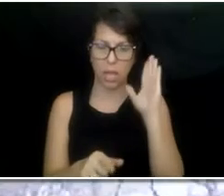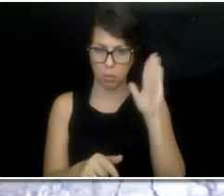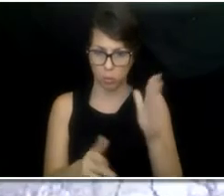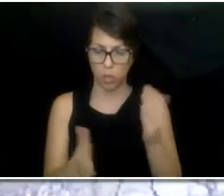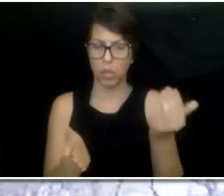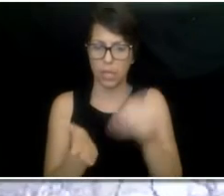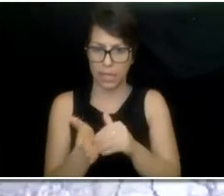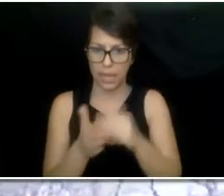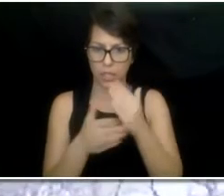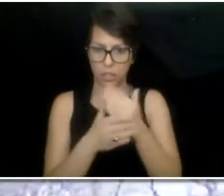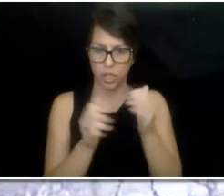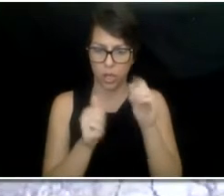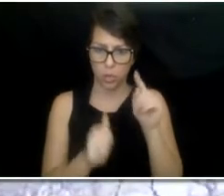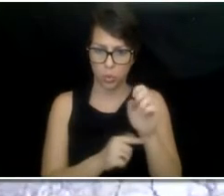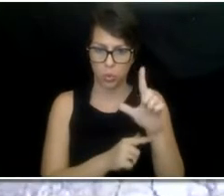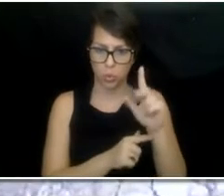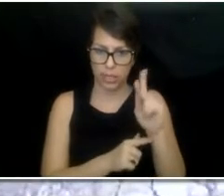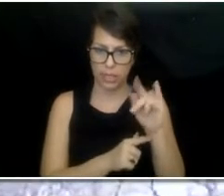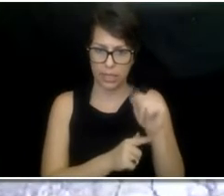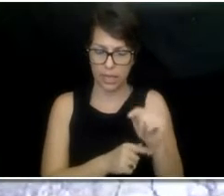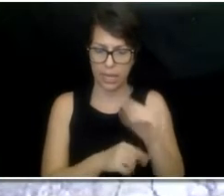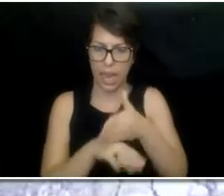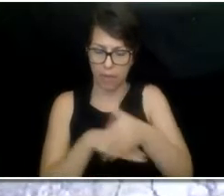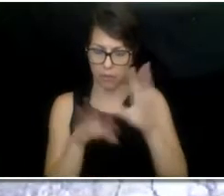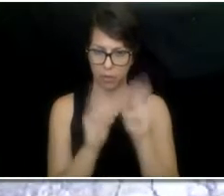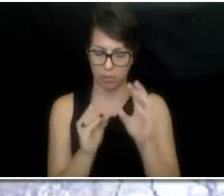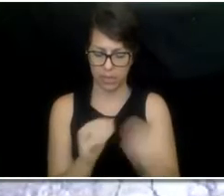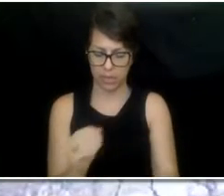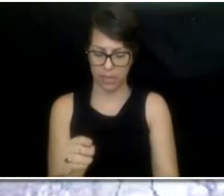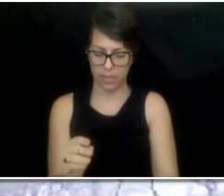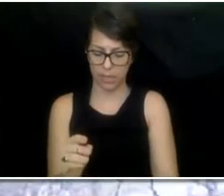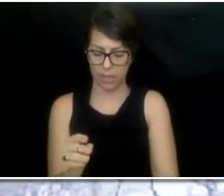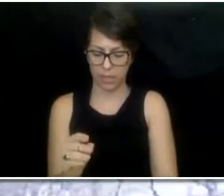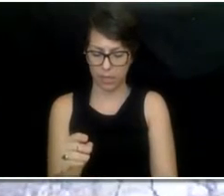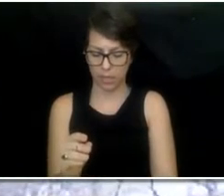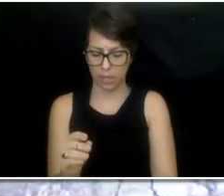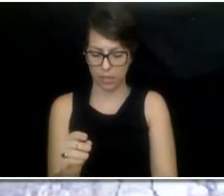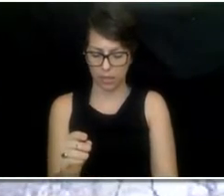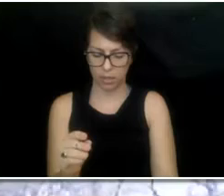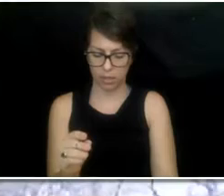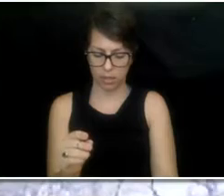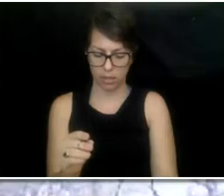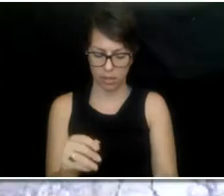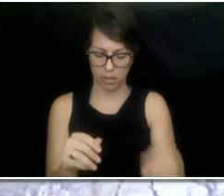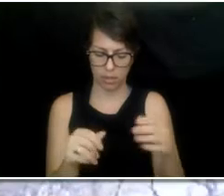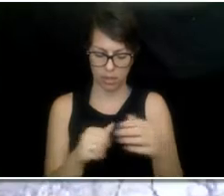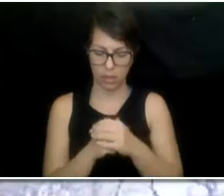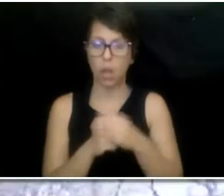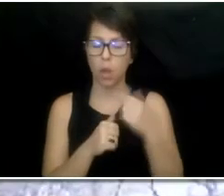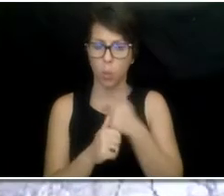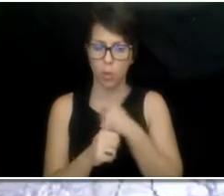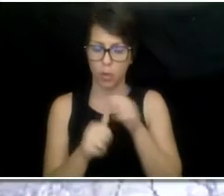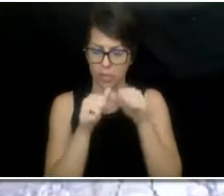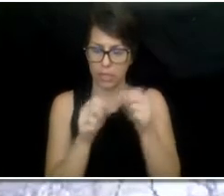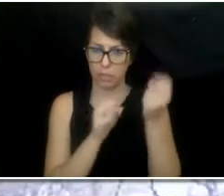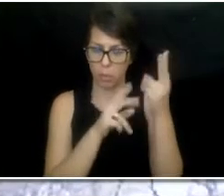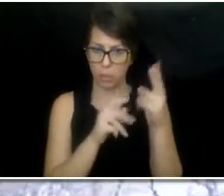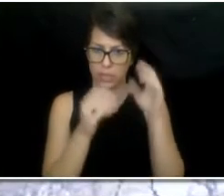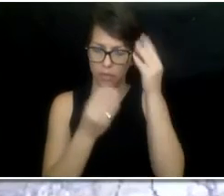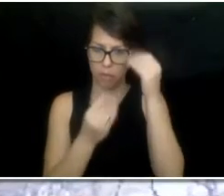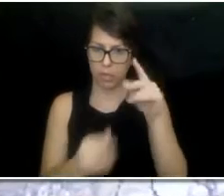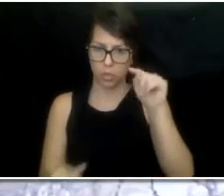Facebook goog and Google search since the social media campaign launched on April 1st individuals